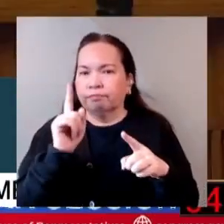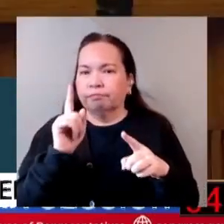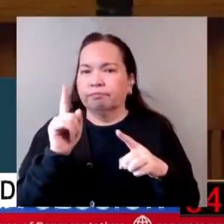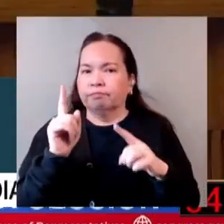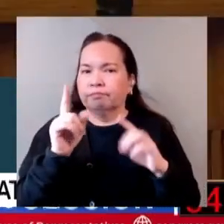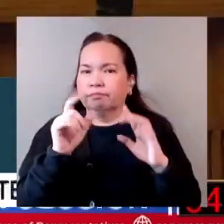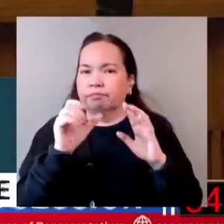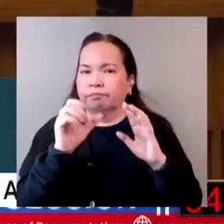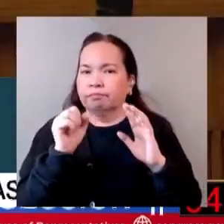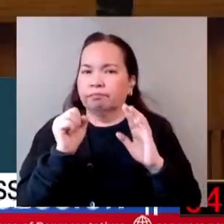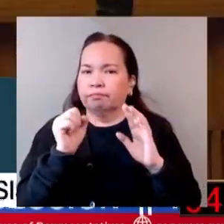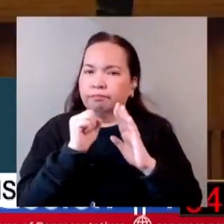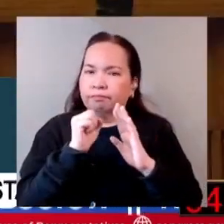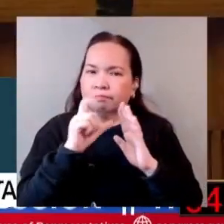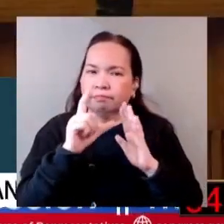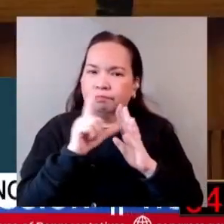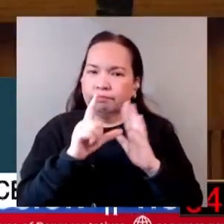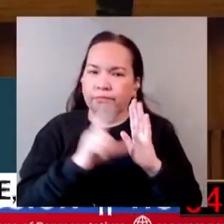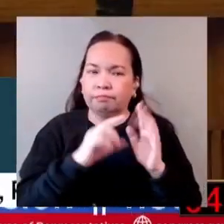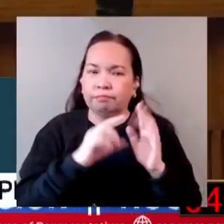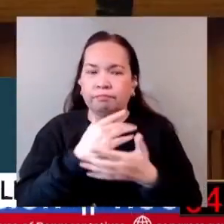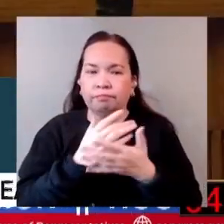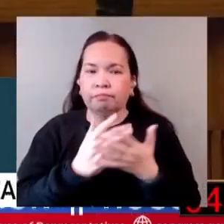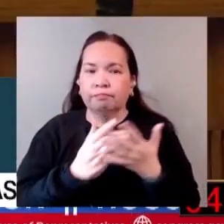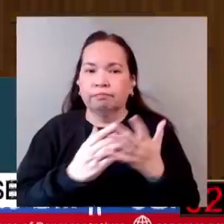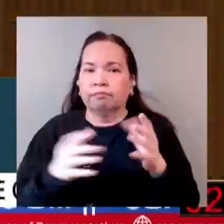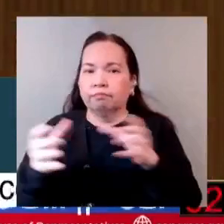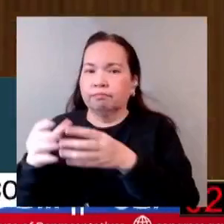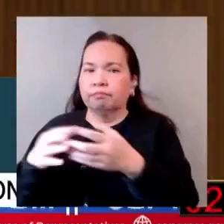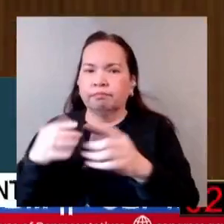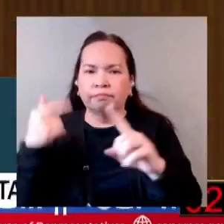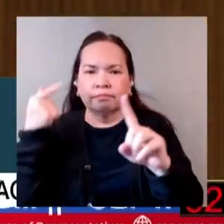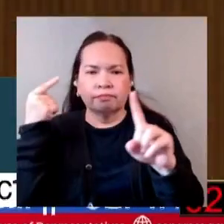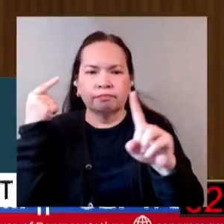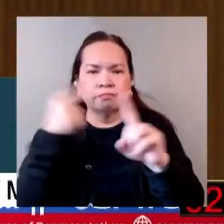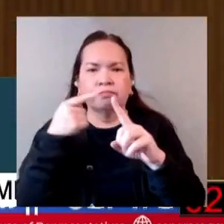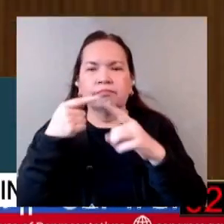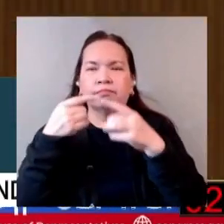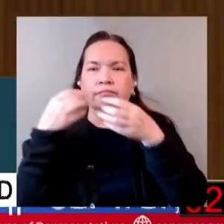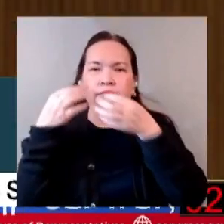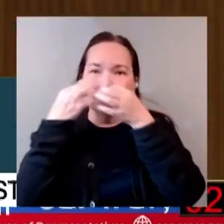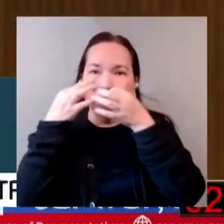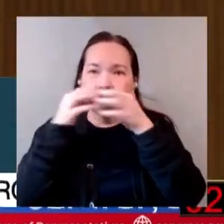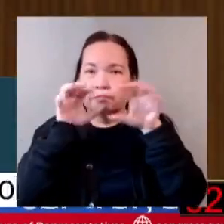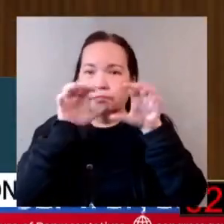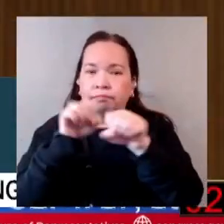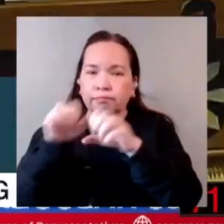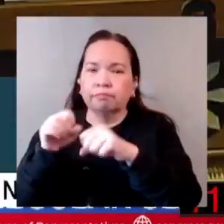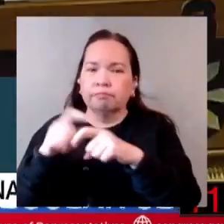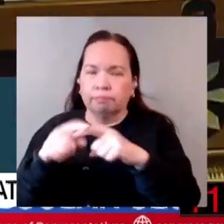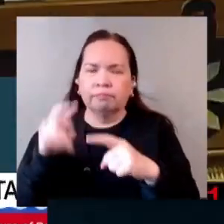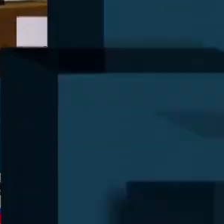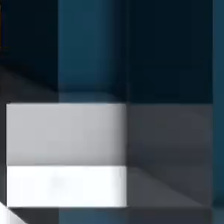Guard, agencies going after drug syndicates also deserve an increase in intelligence funds.